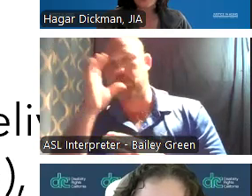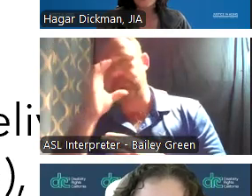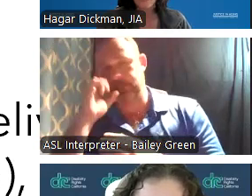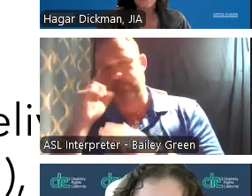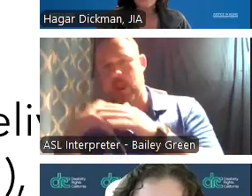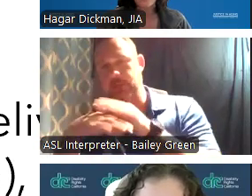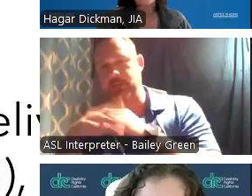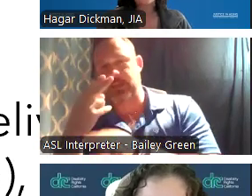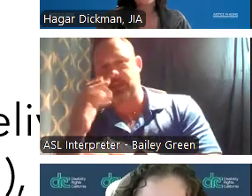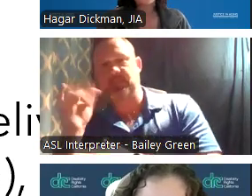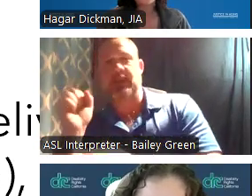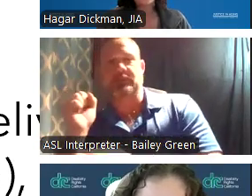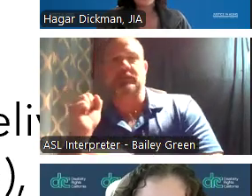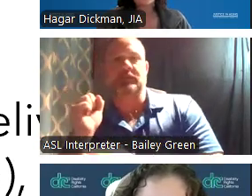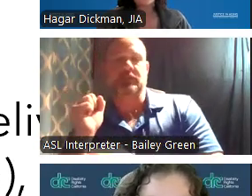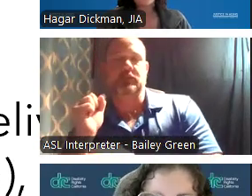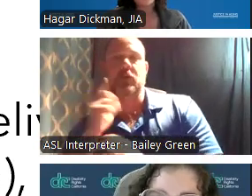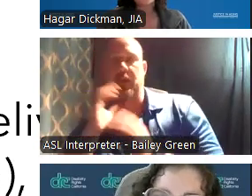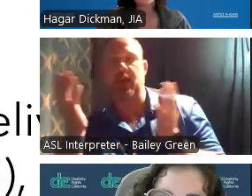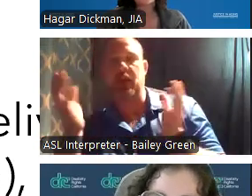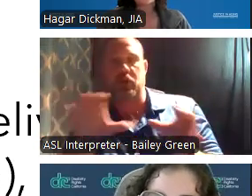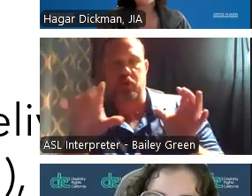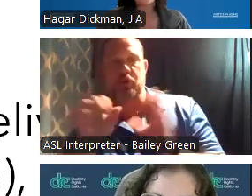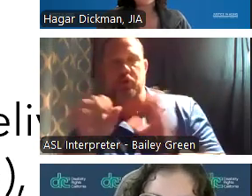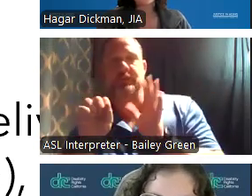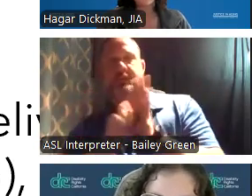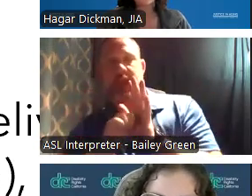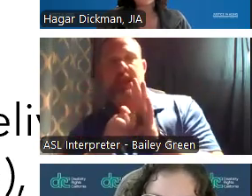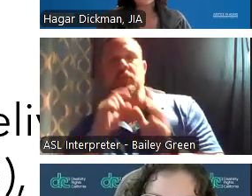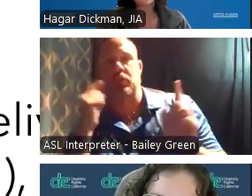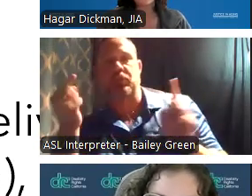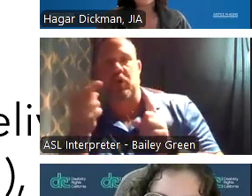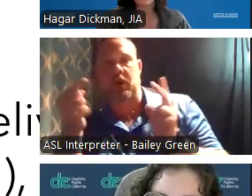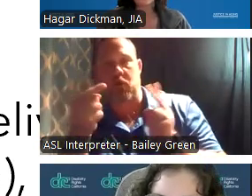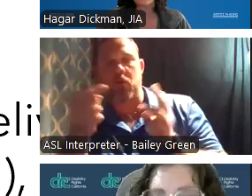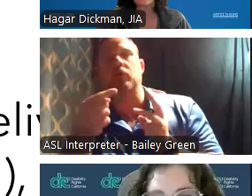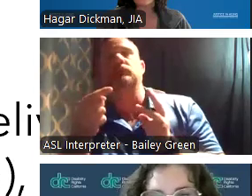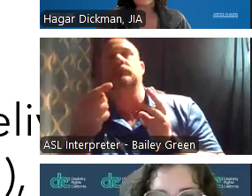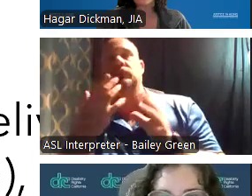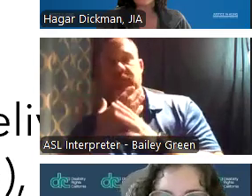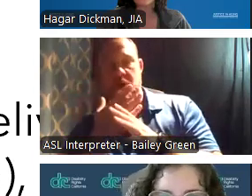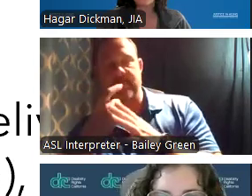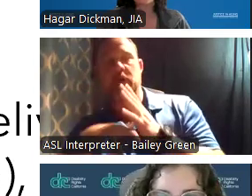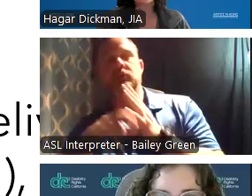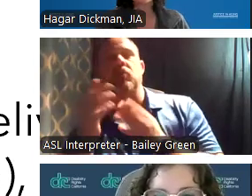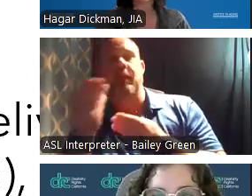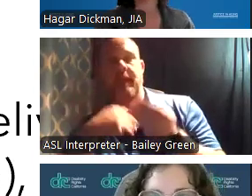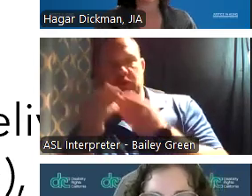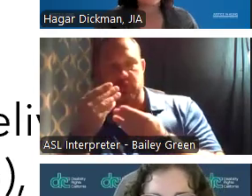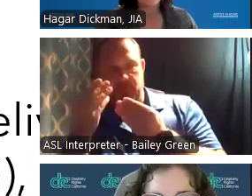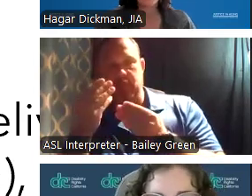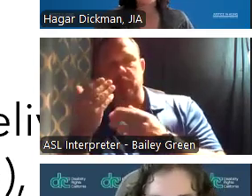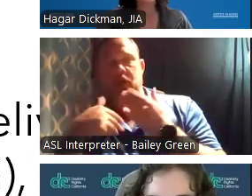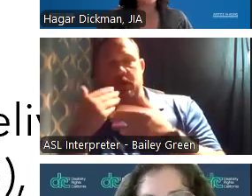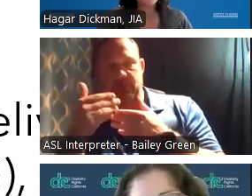to HCBS. So we really encourage the state to prioritize implementing share of costs, both through the budget process and legally